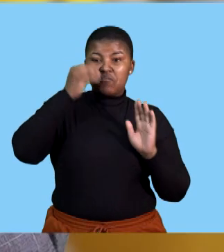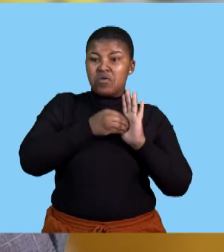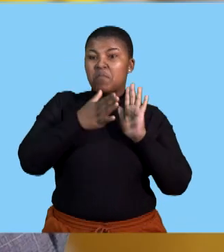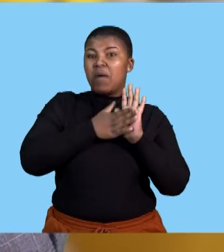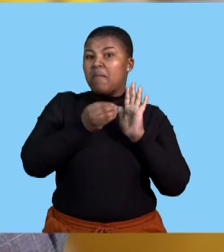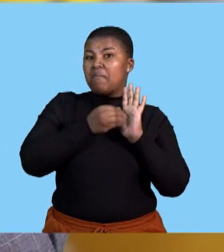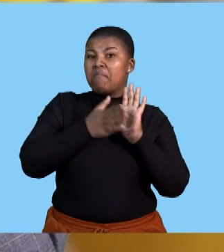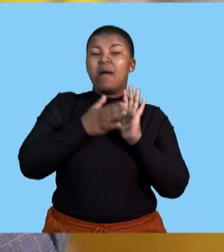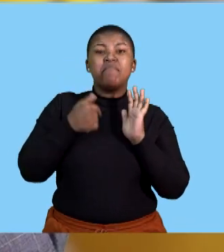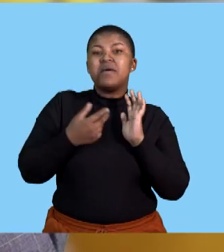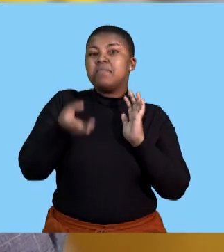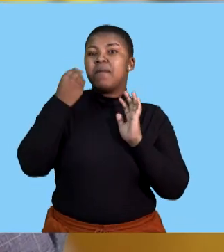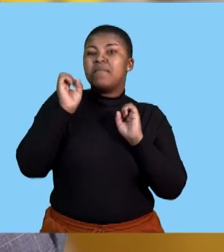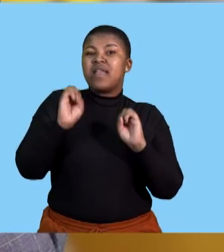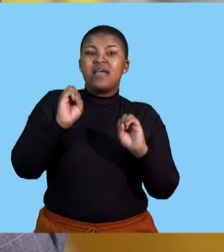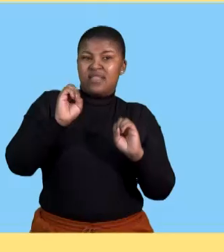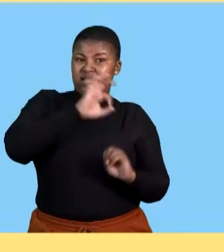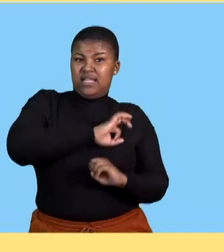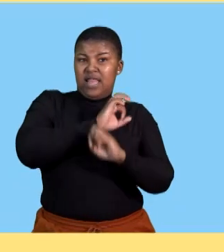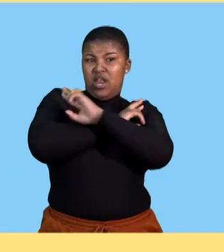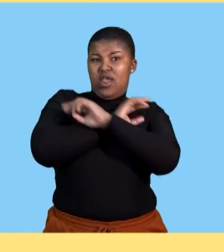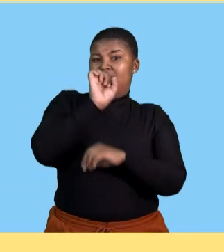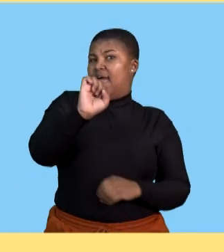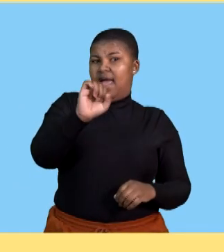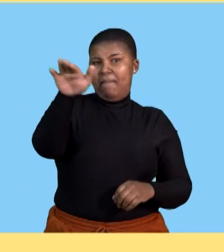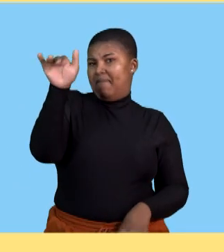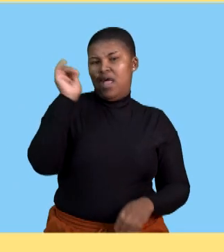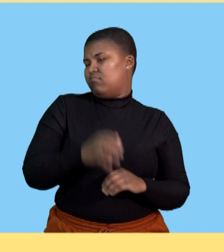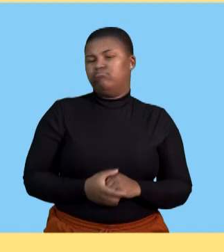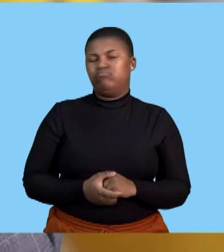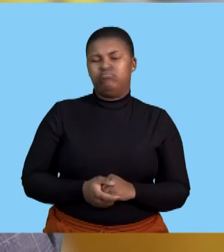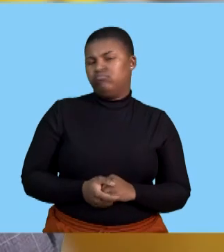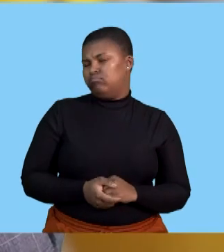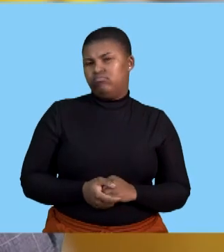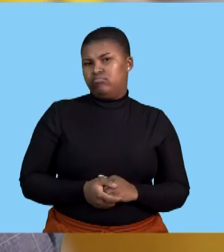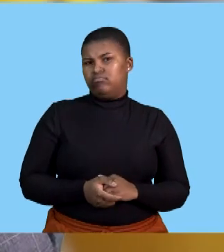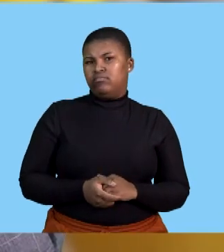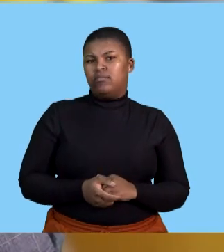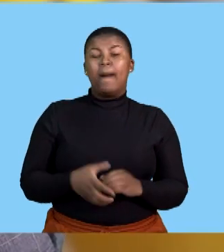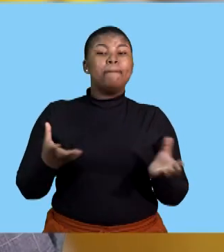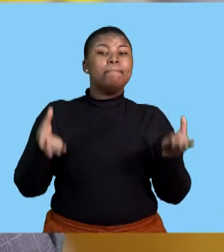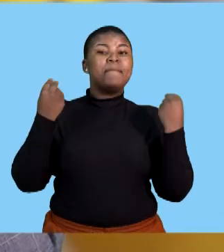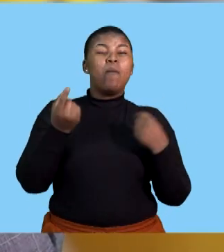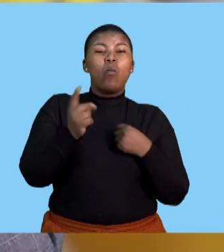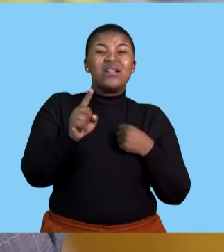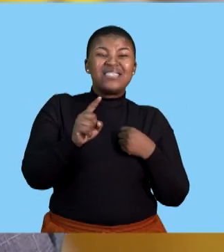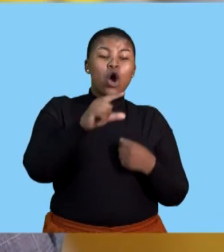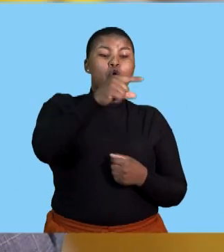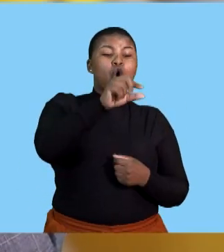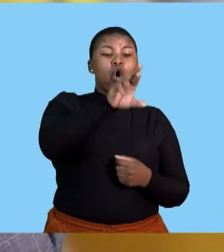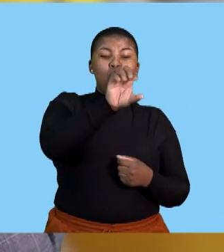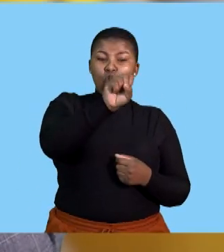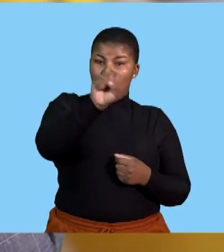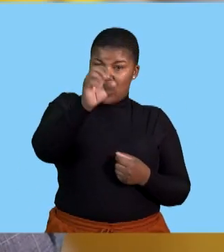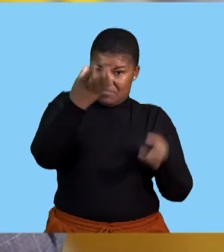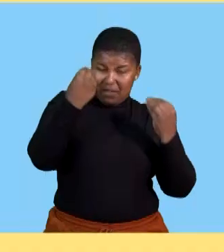recorded will not receive the gross salary in their bank account. No. They receive what is known as